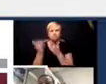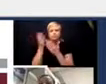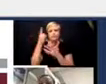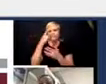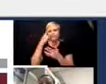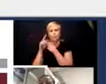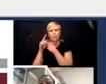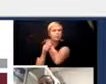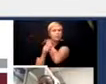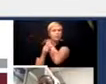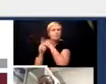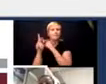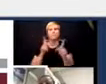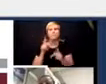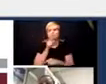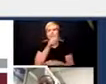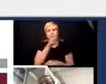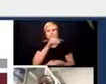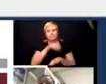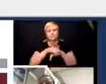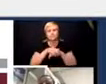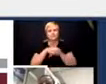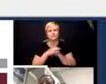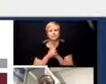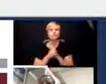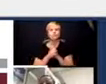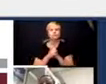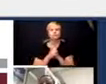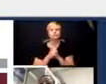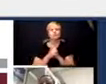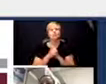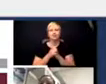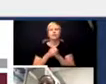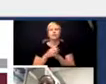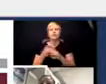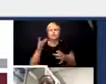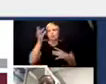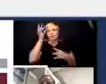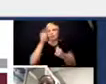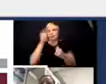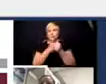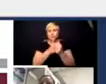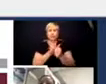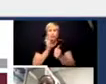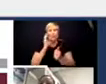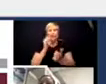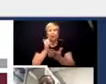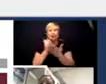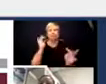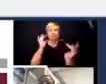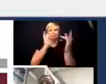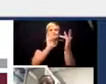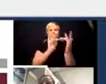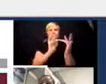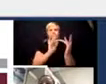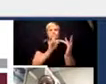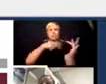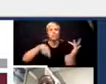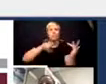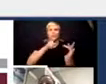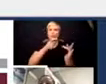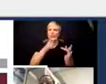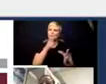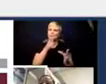fluent in English. Additionally, the contact tracers will help reach out to those who may have